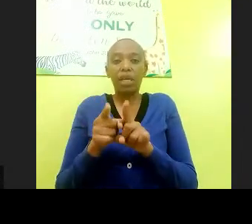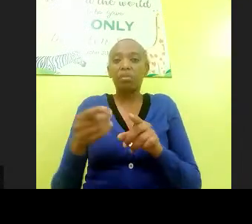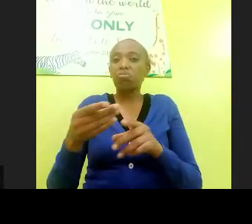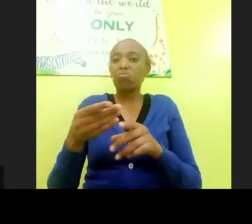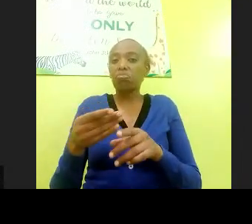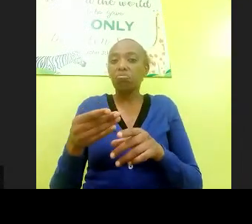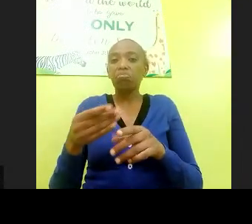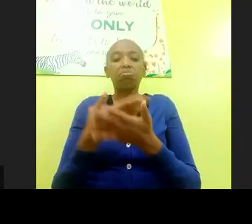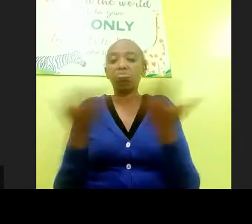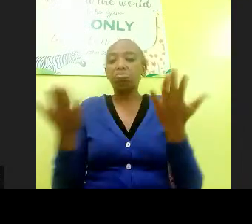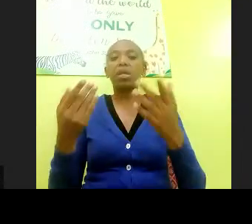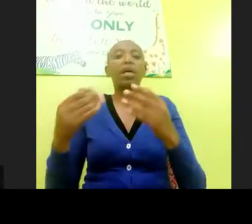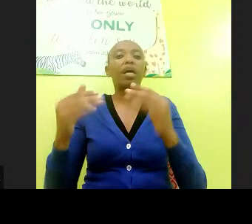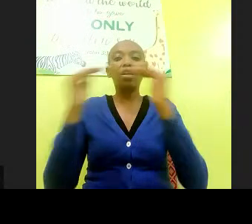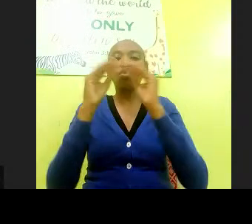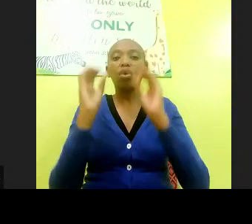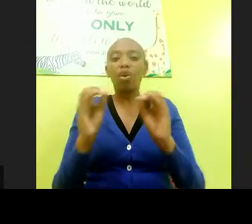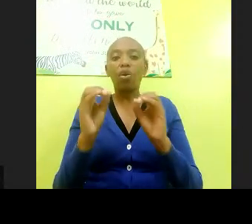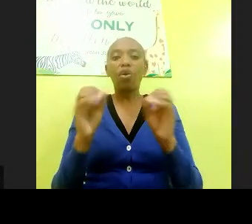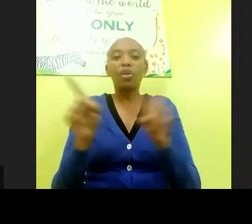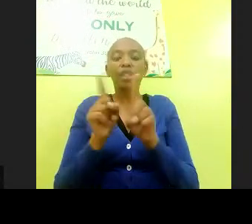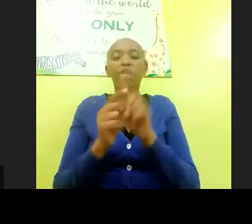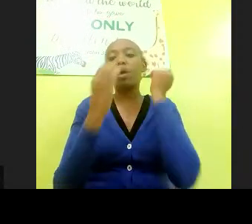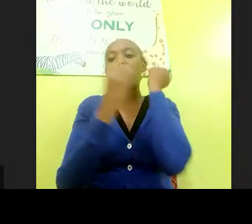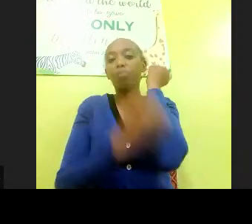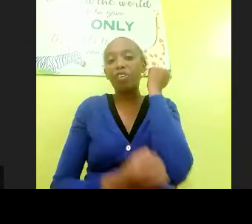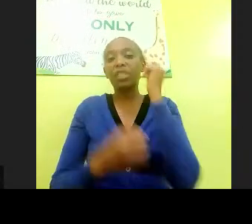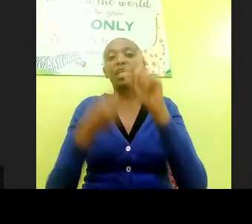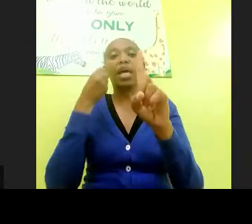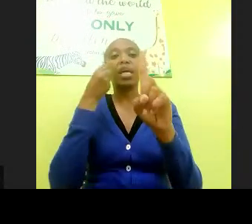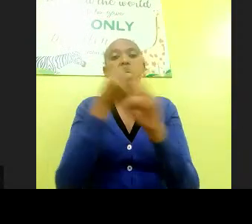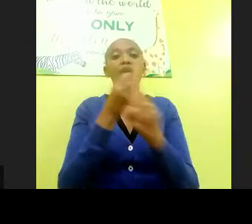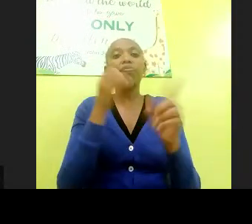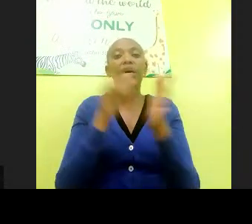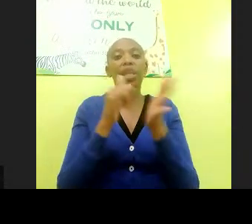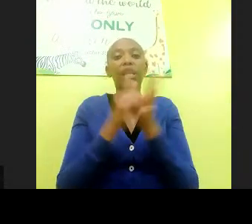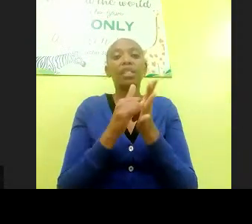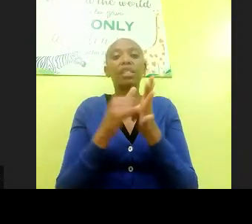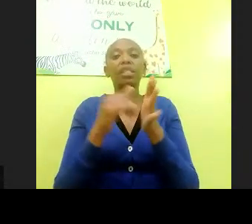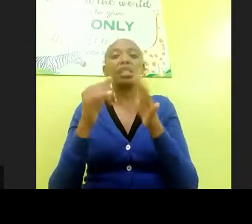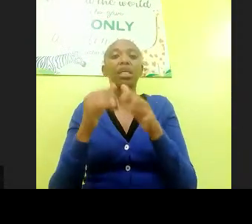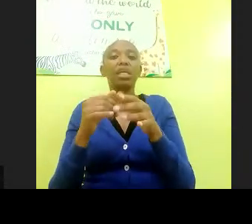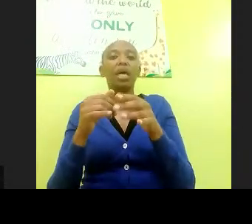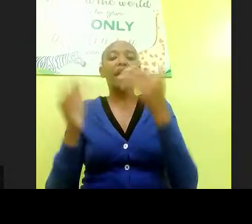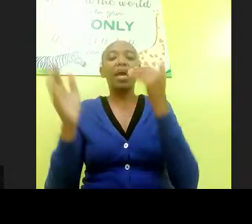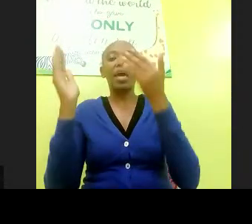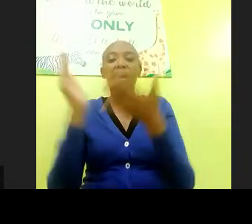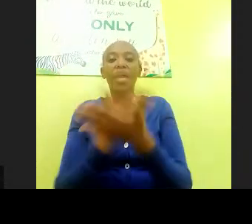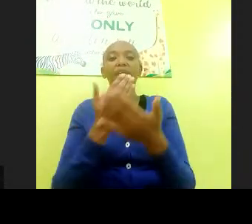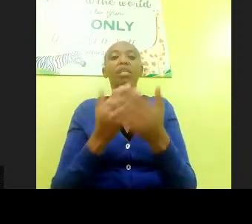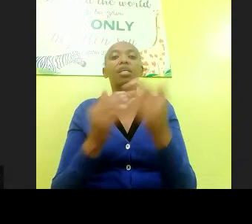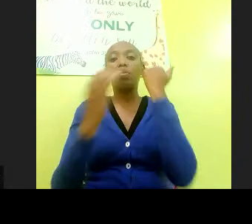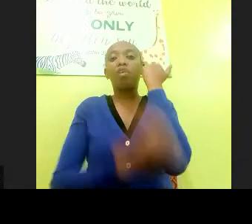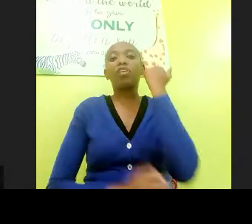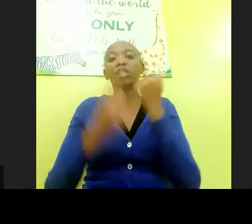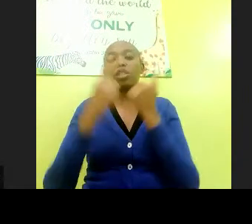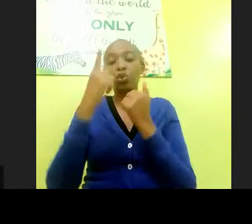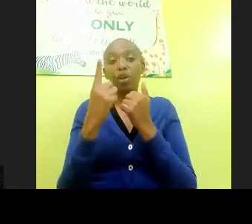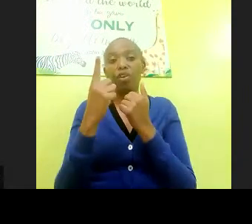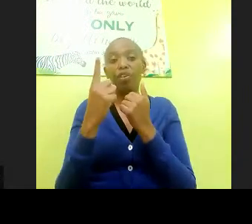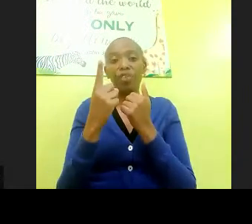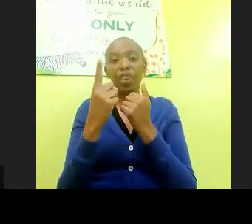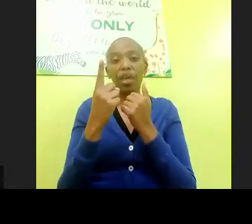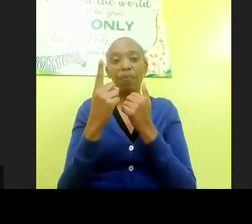care and time poverty, the impact that is time poverty, is one of them, is one of the